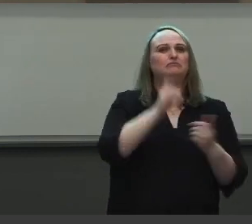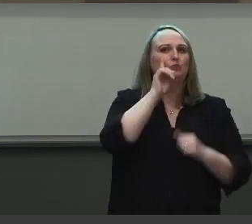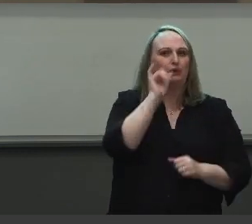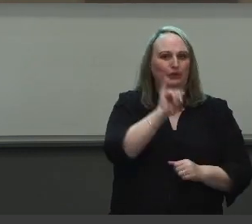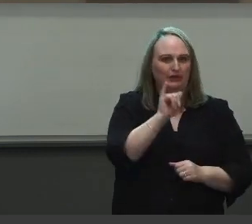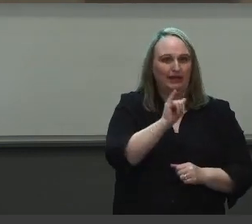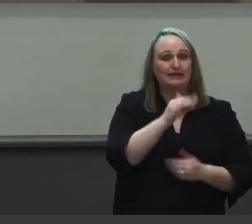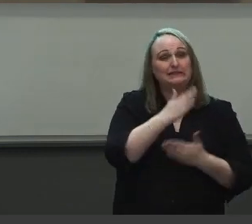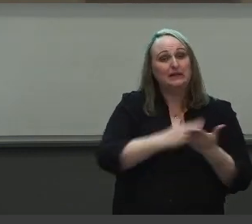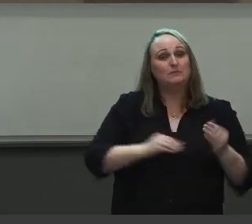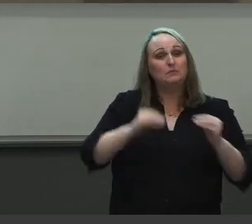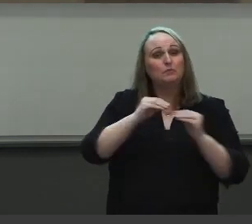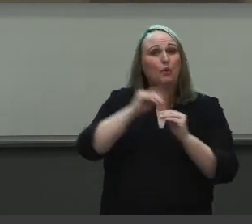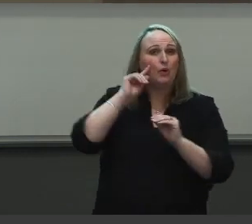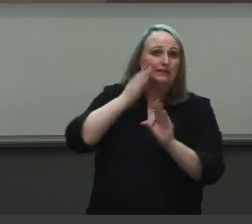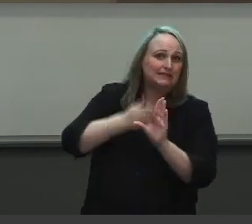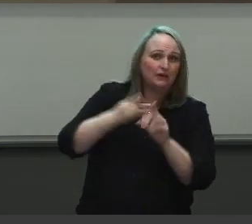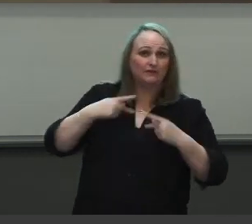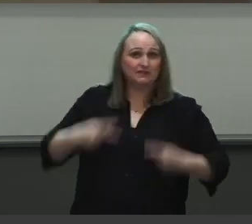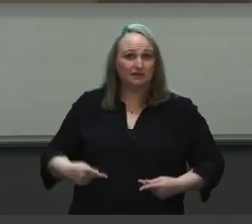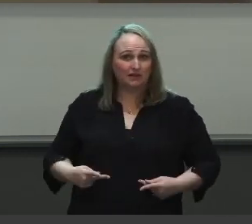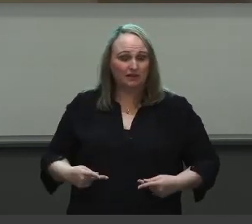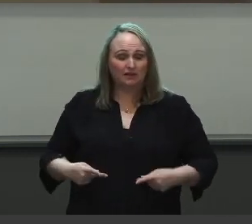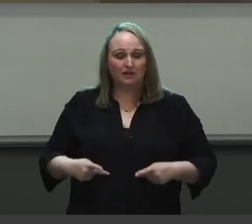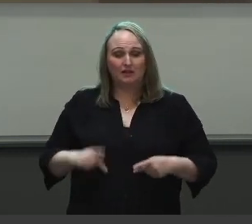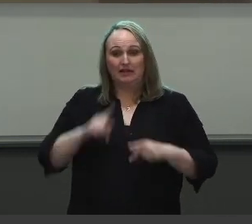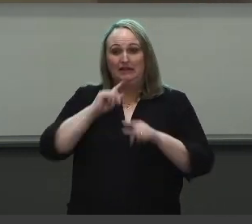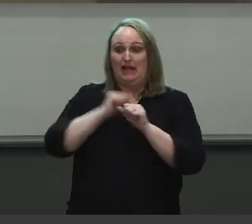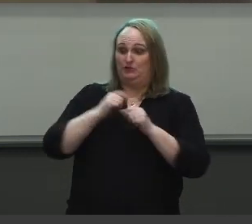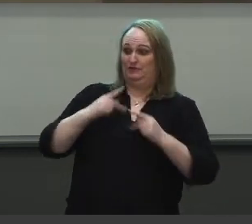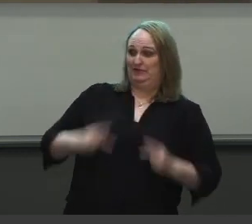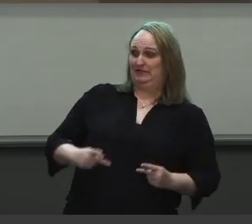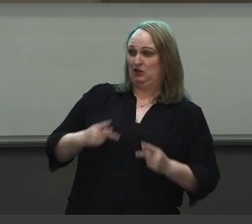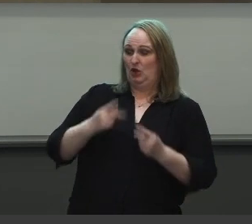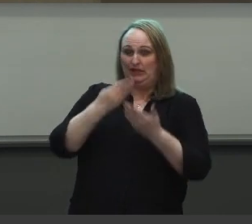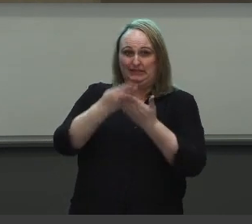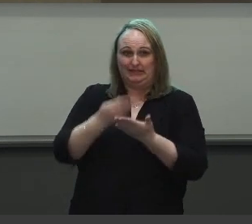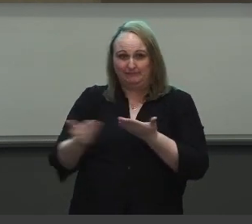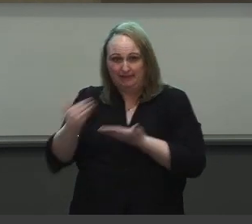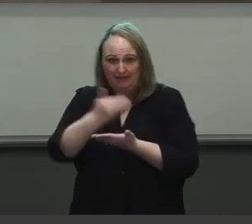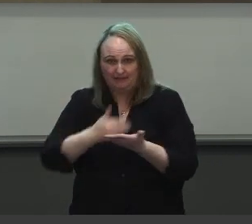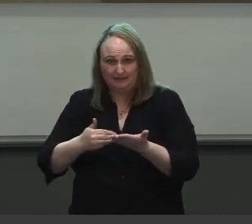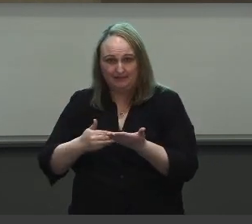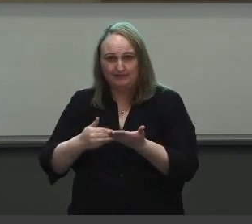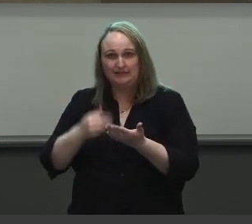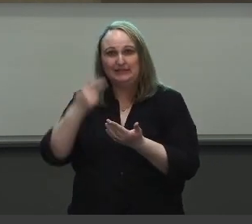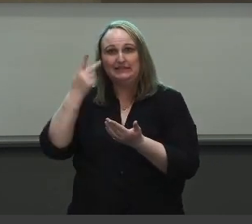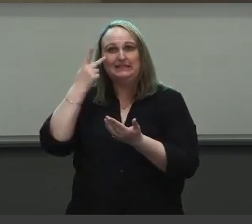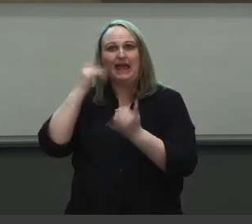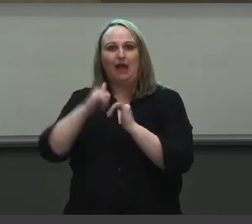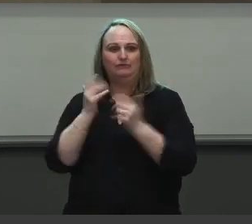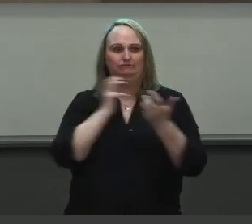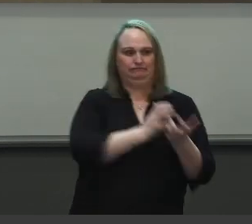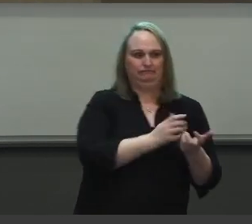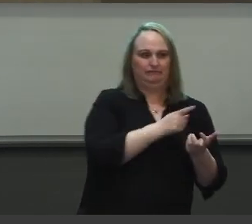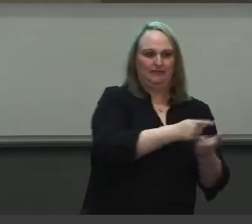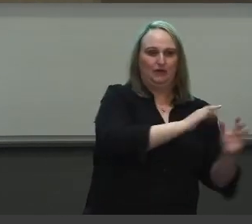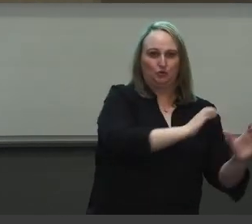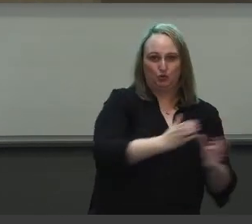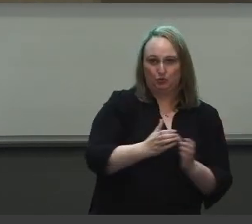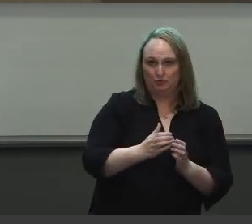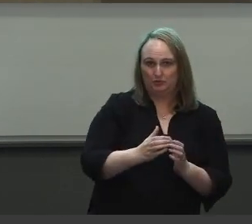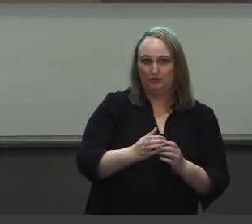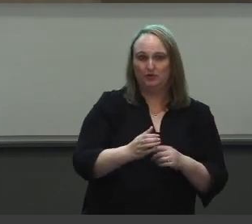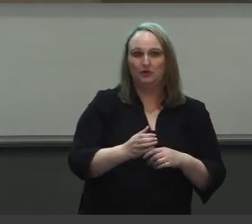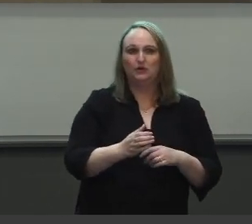like psychophysical, like actually collecting physiological data and seeing how that maps onto these phenotypes, I think